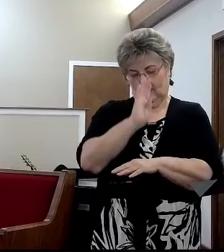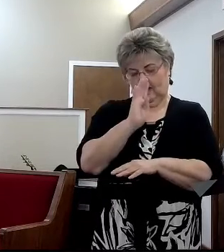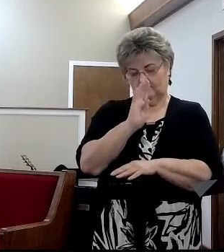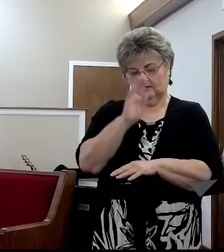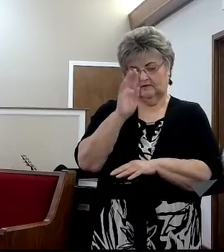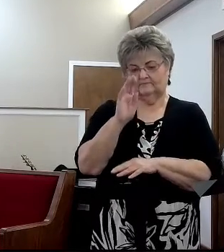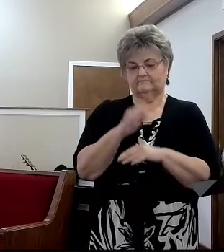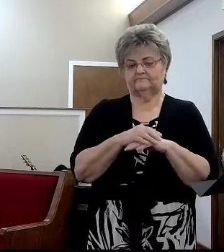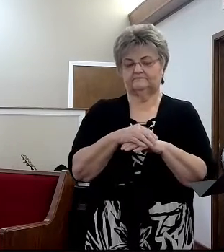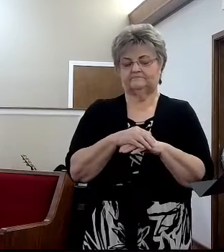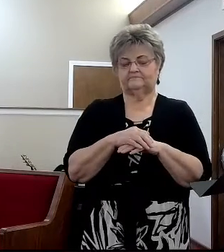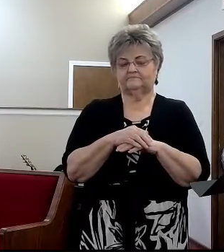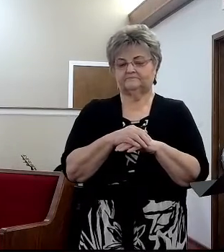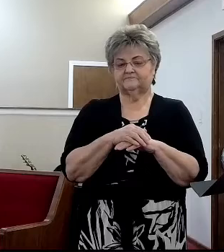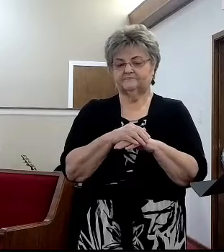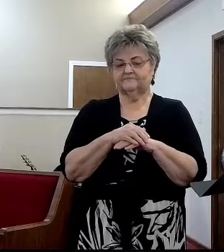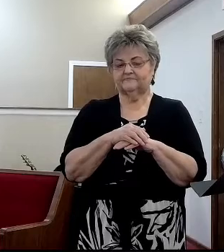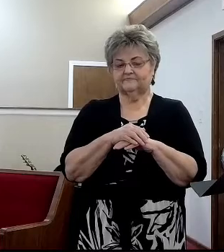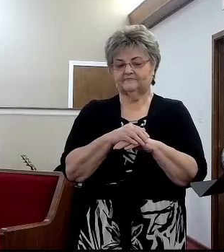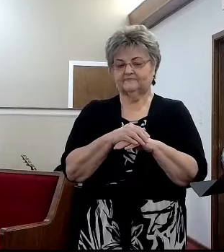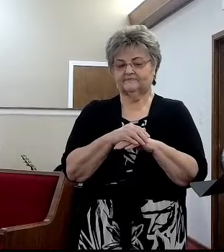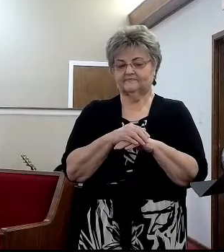Proverbs 9:10.